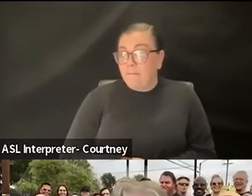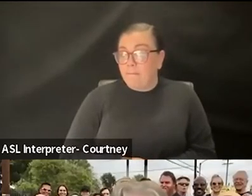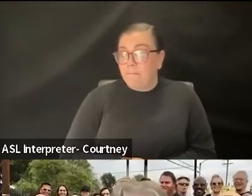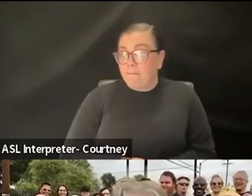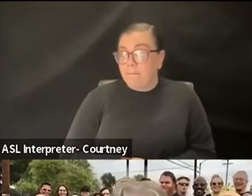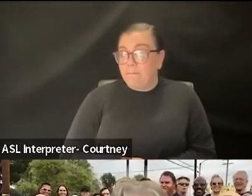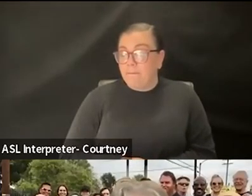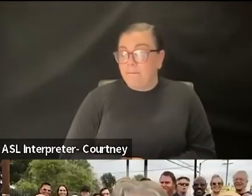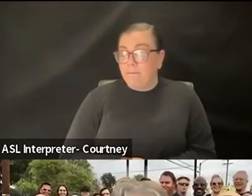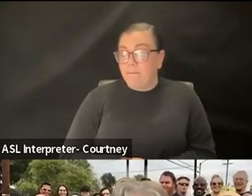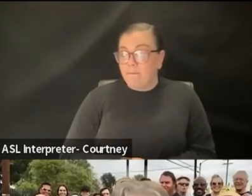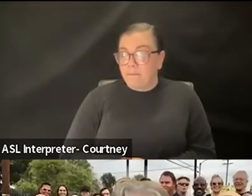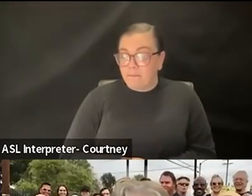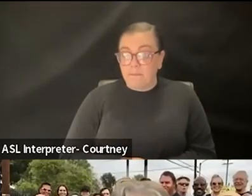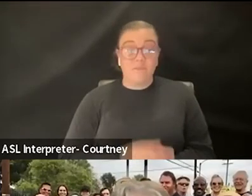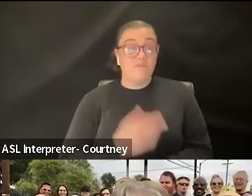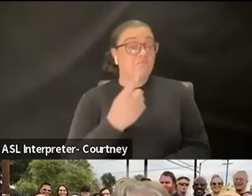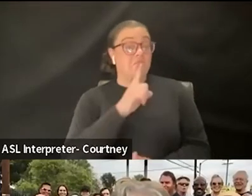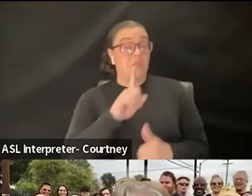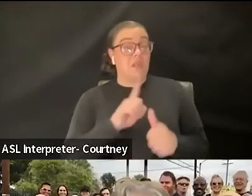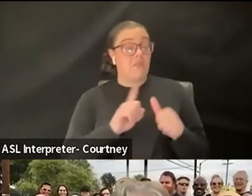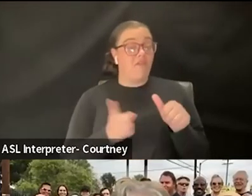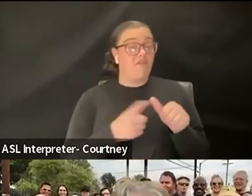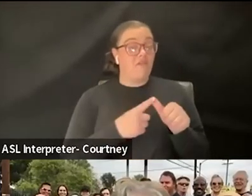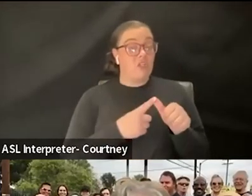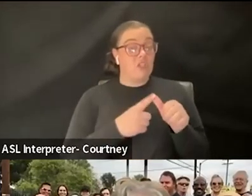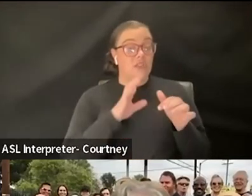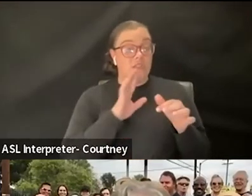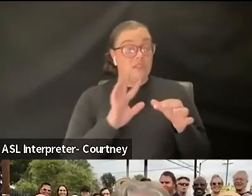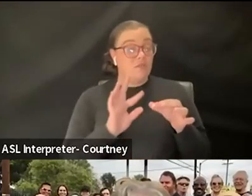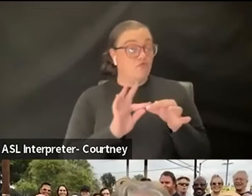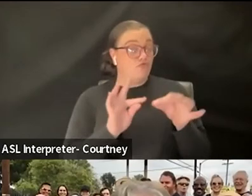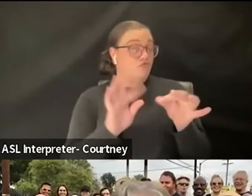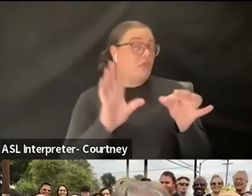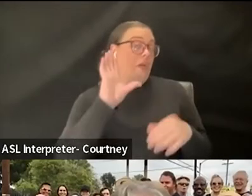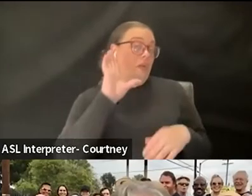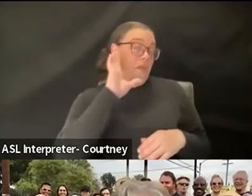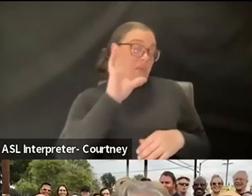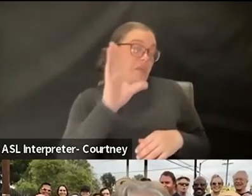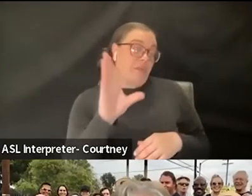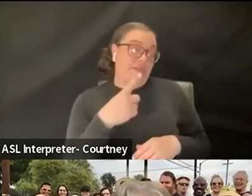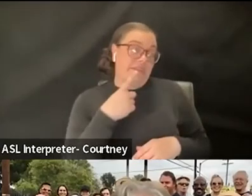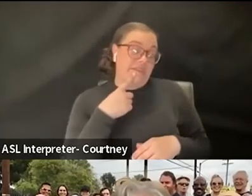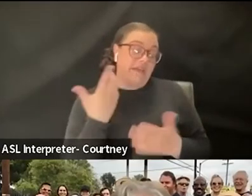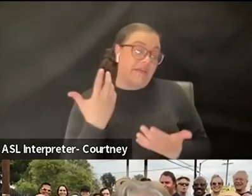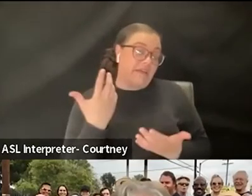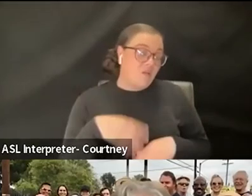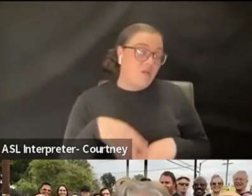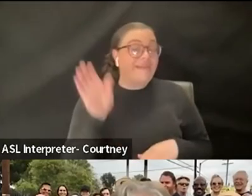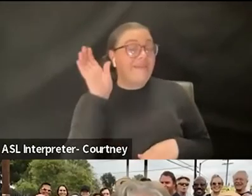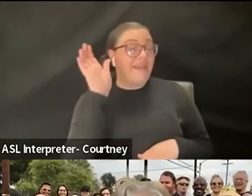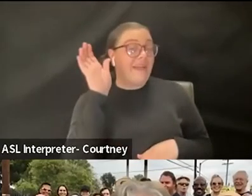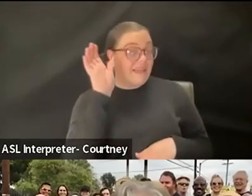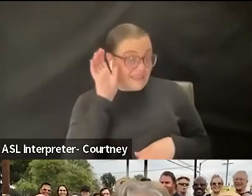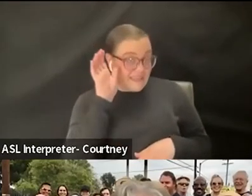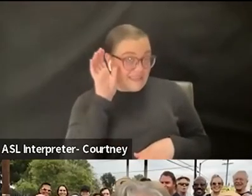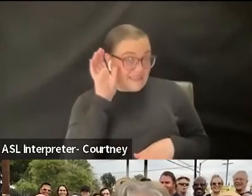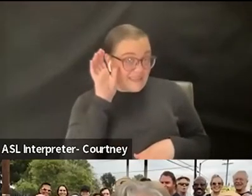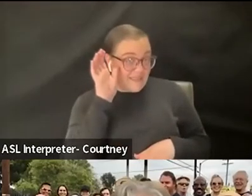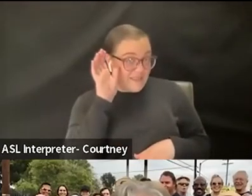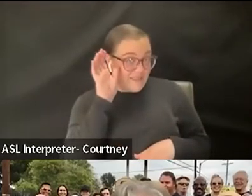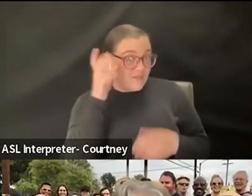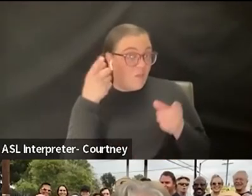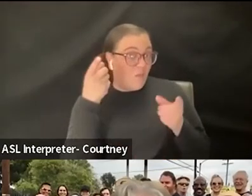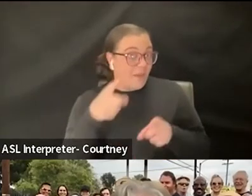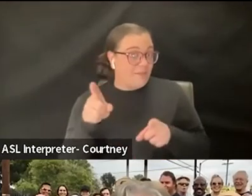say to a union member would be to listen to what's going on in the union